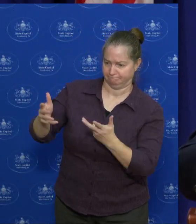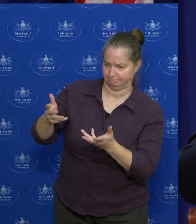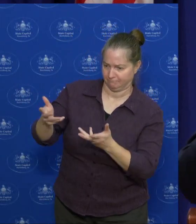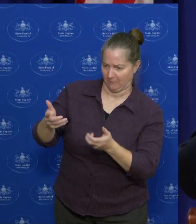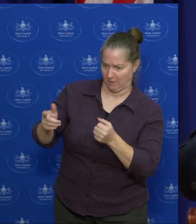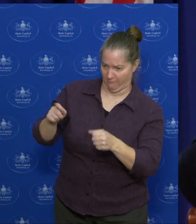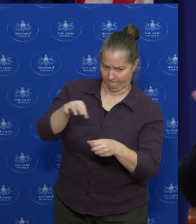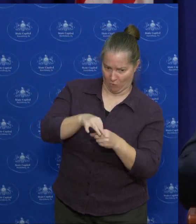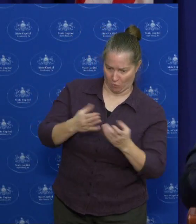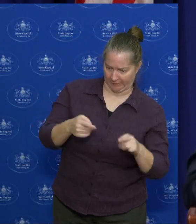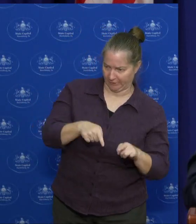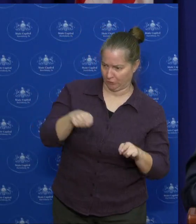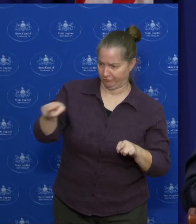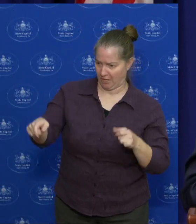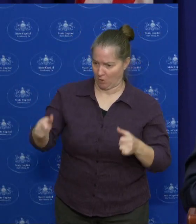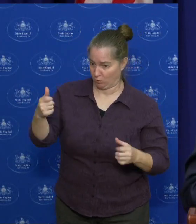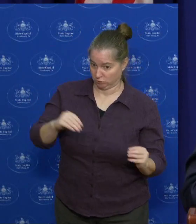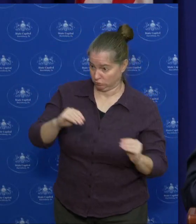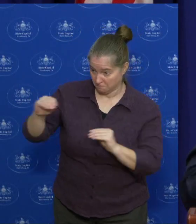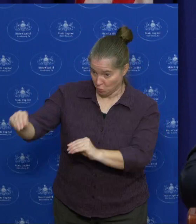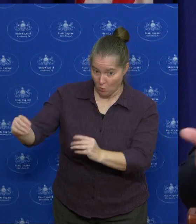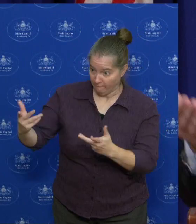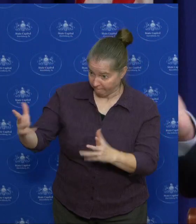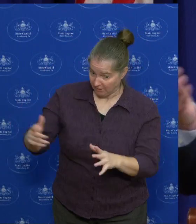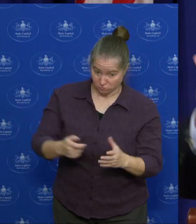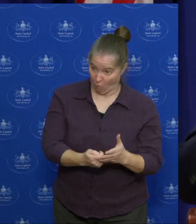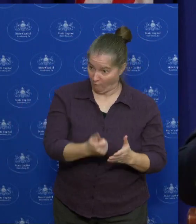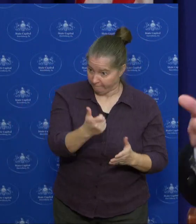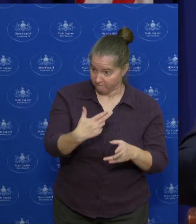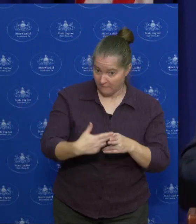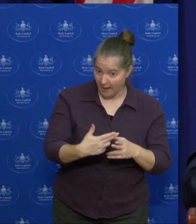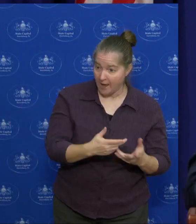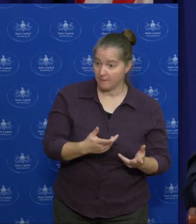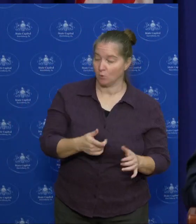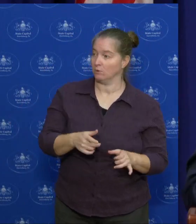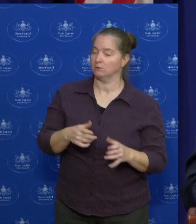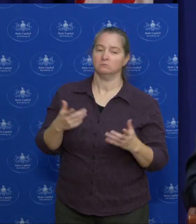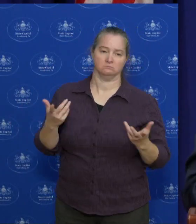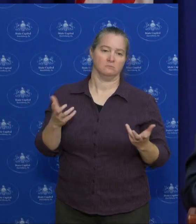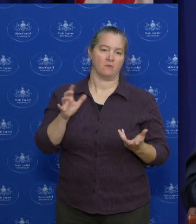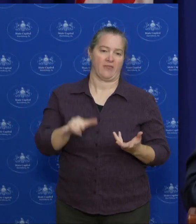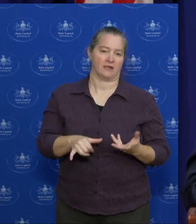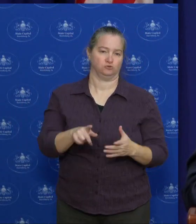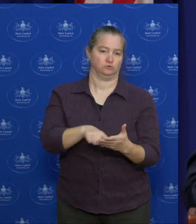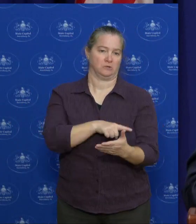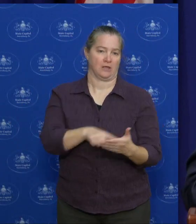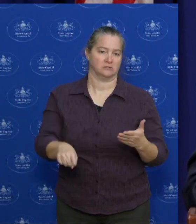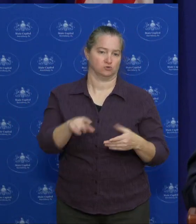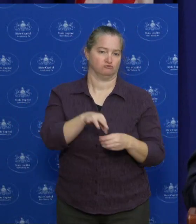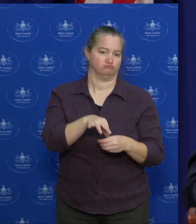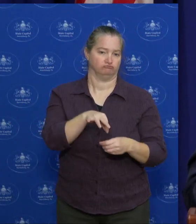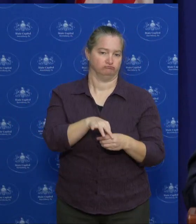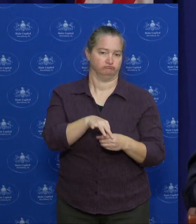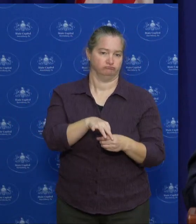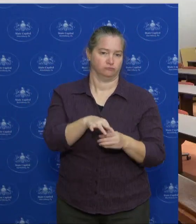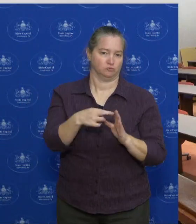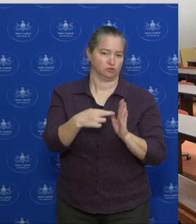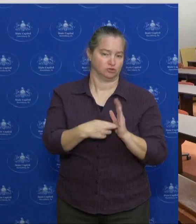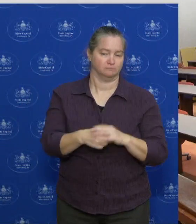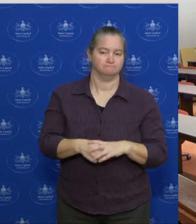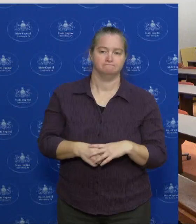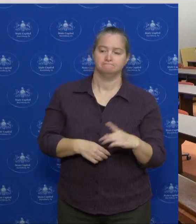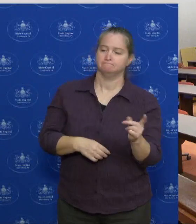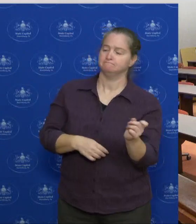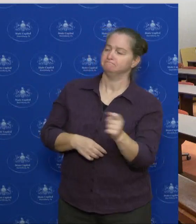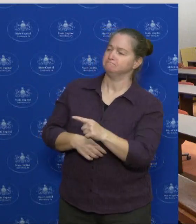that voter to confirm that they've moved elsewhere, and if they have, cancel their voter registration. And one of the things that brought up is the cost